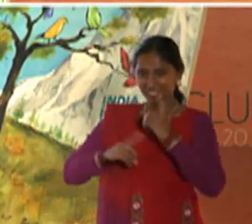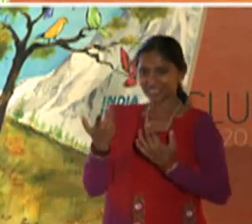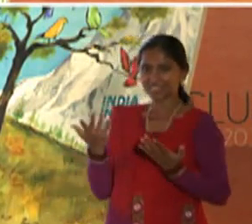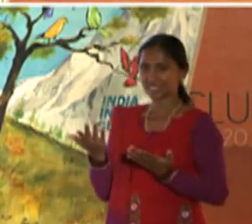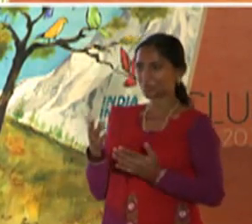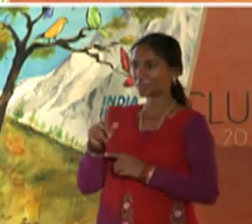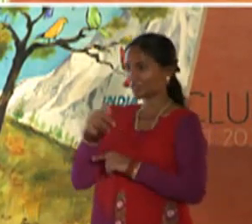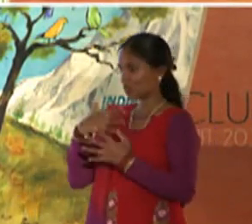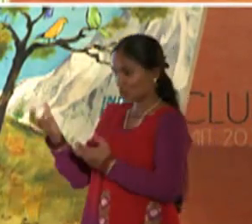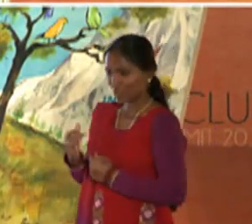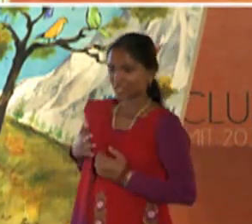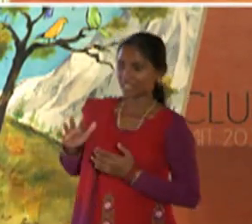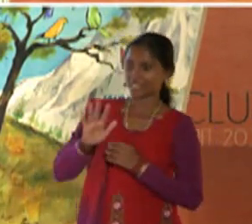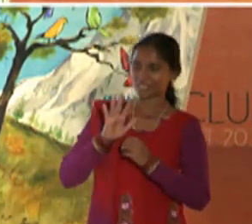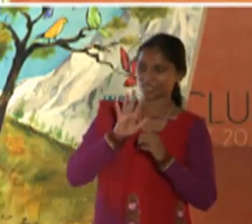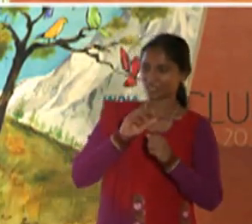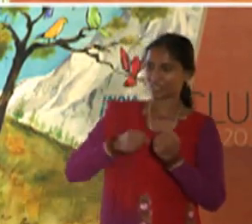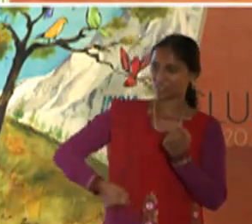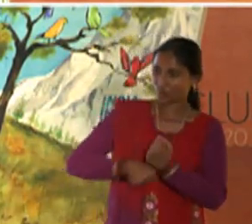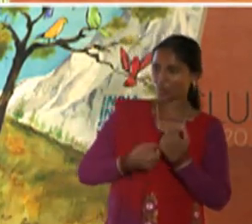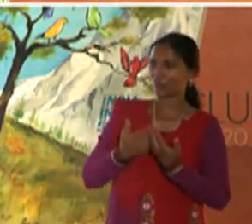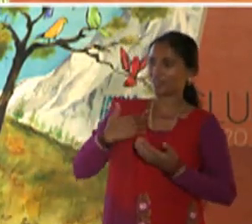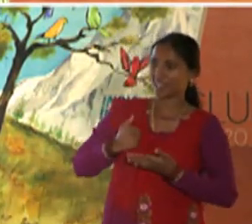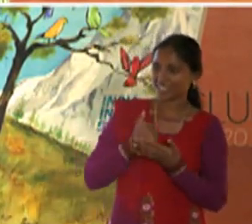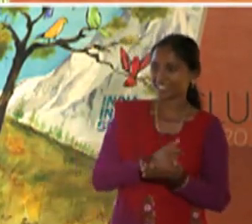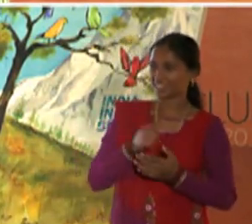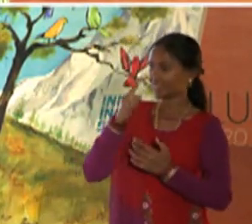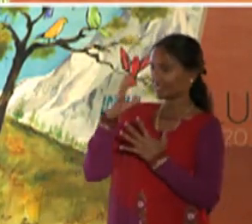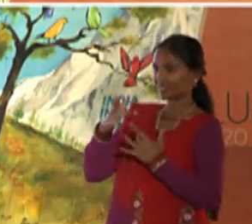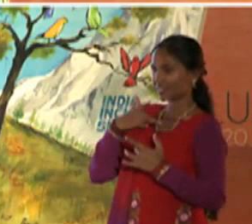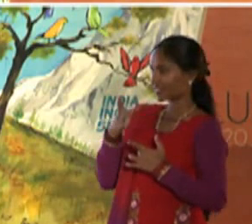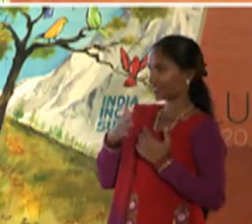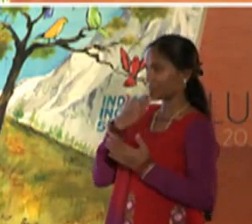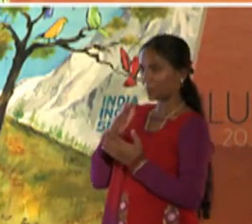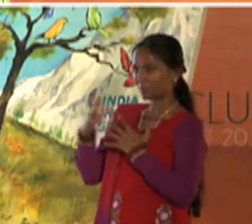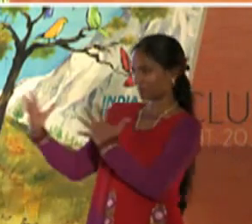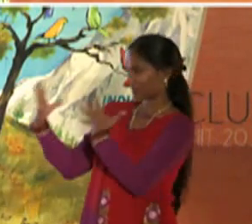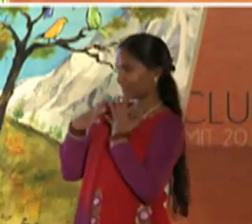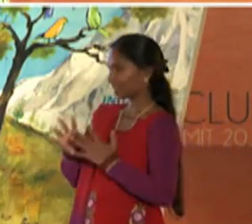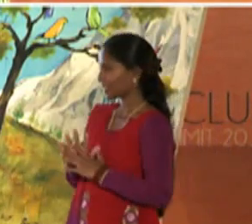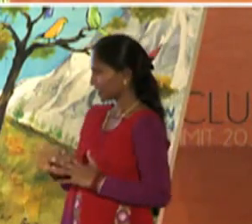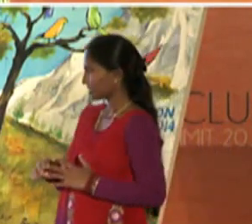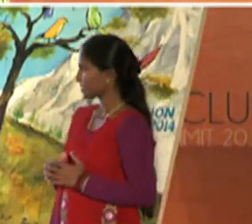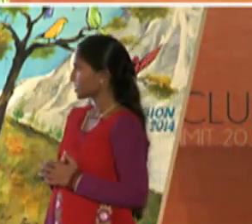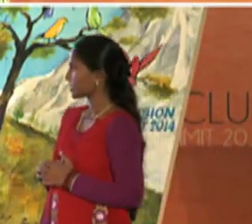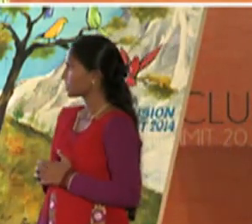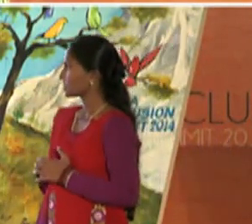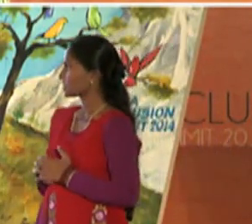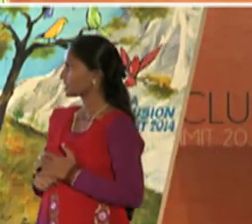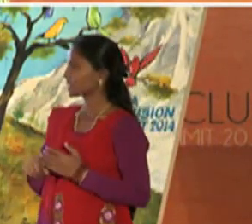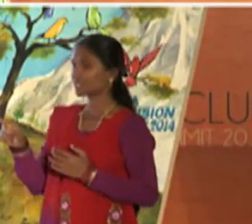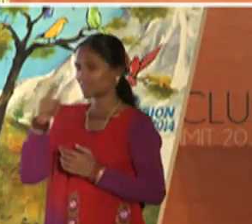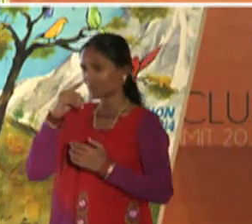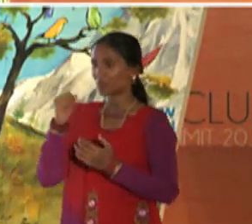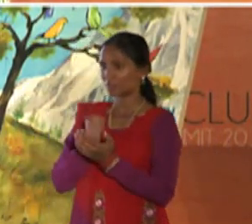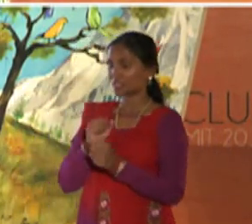her life better, just like all of us want to make our lives better. She has to lead a life of fulfillment. So she will do what every